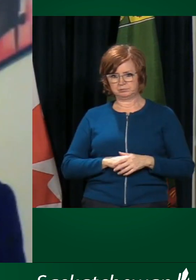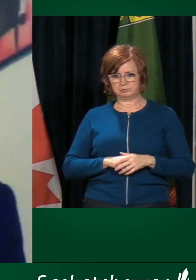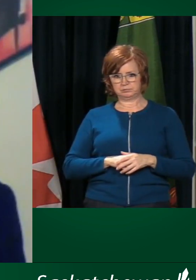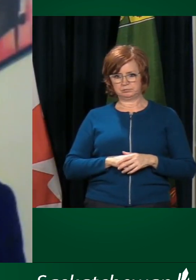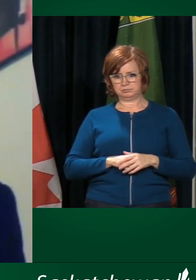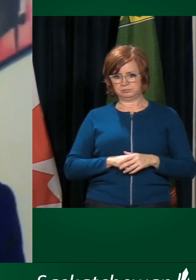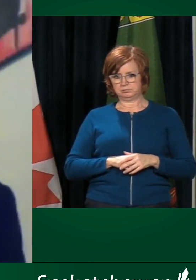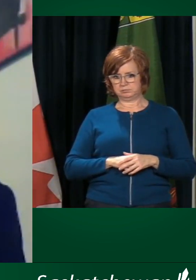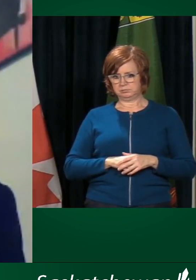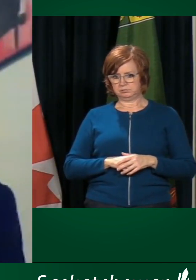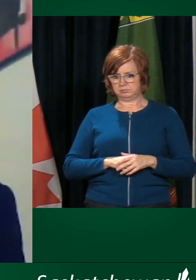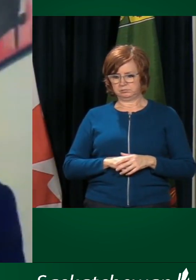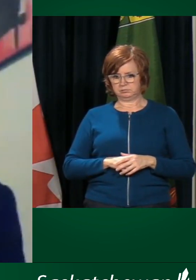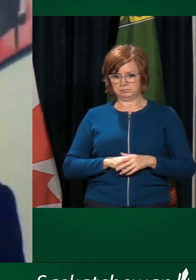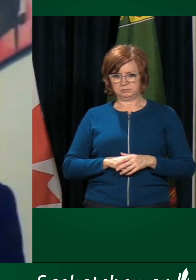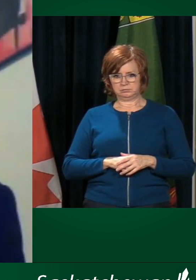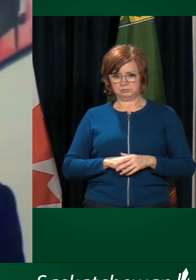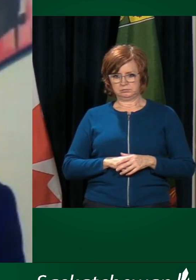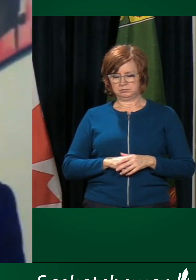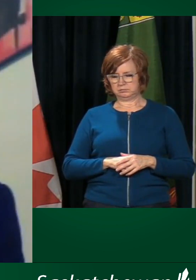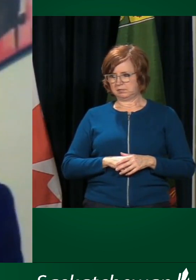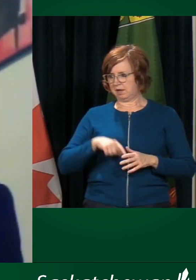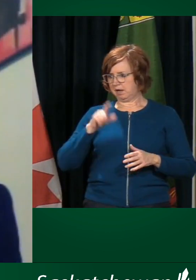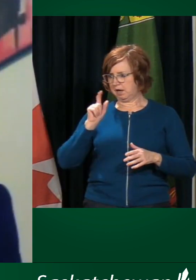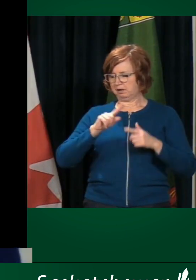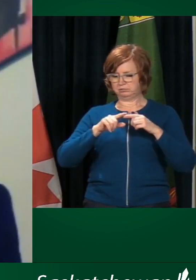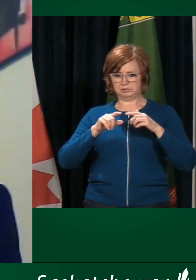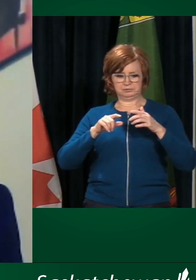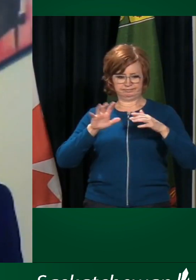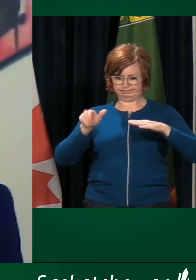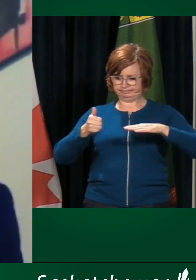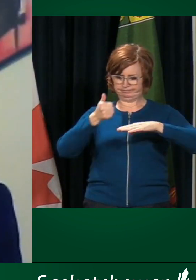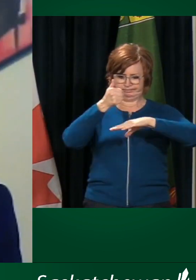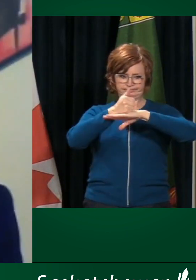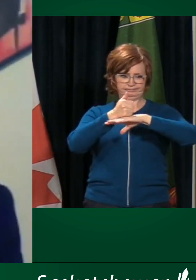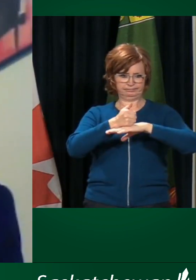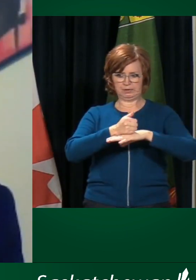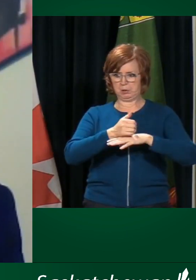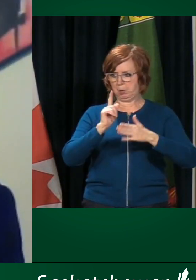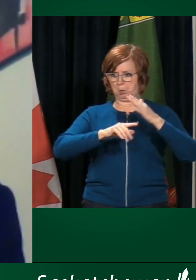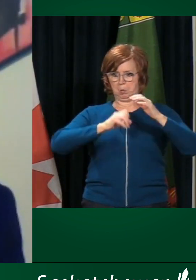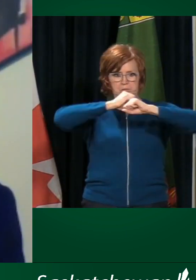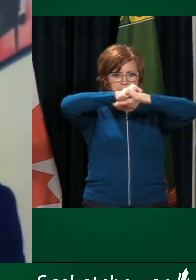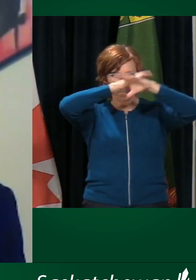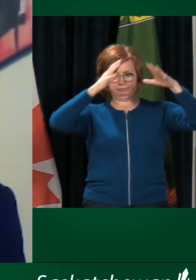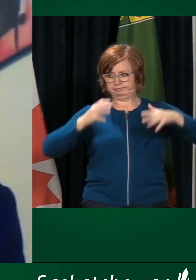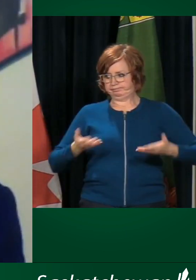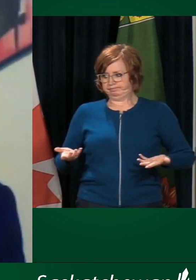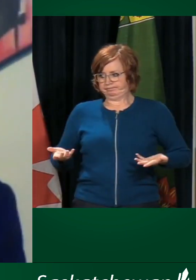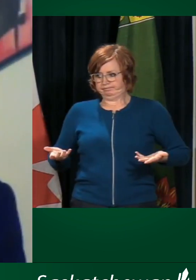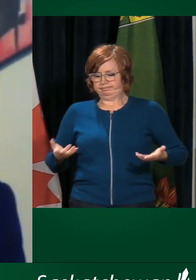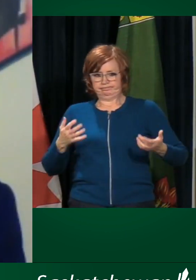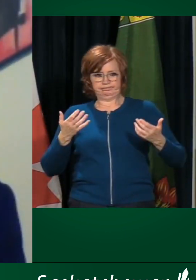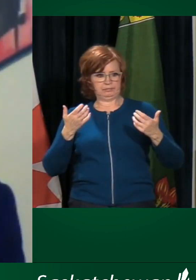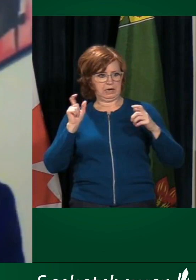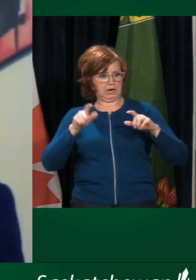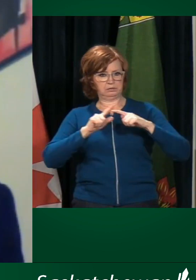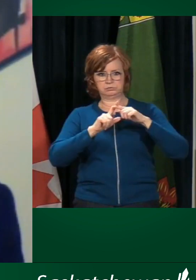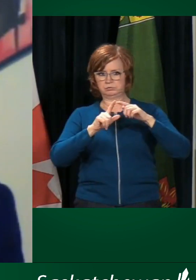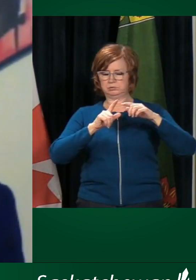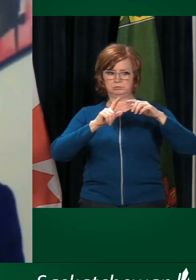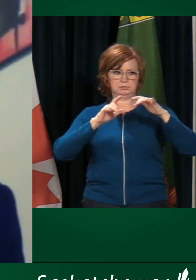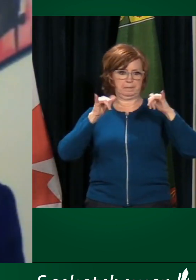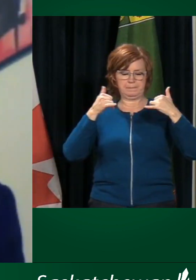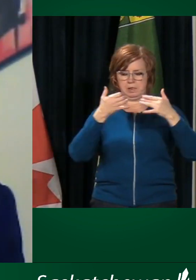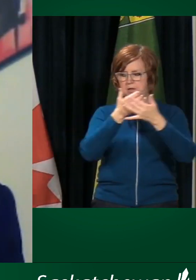figure, some type of capacity target. We needed to make some decision on what that target was.